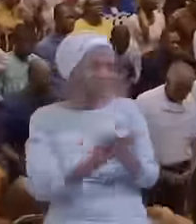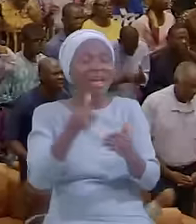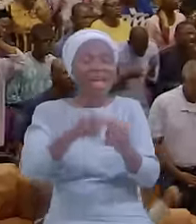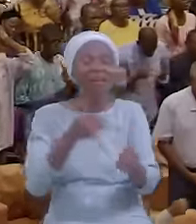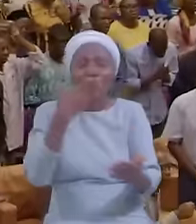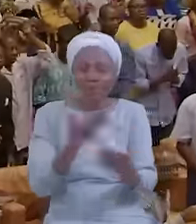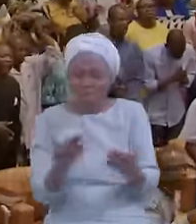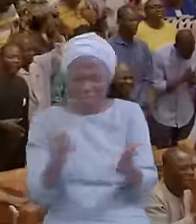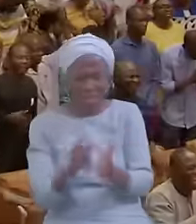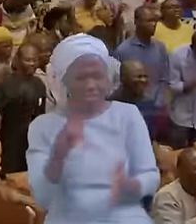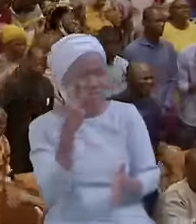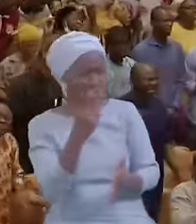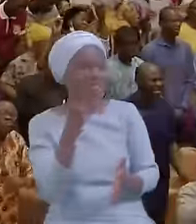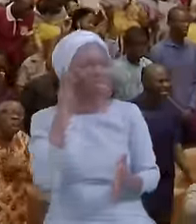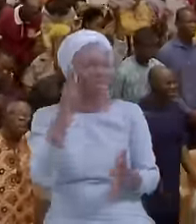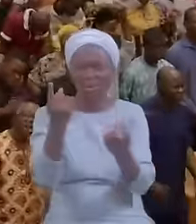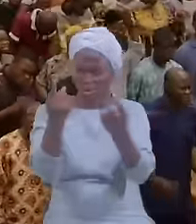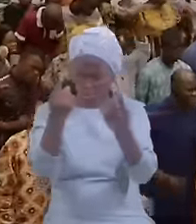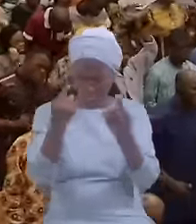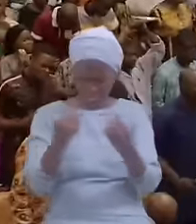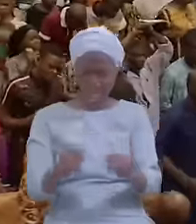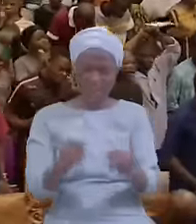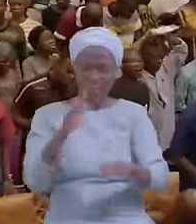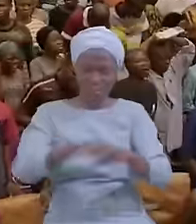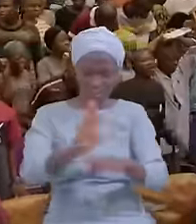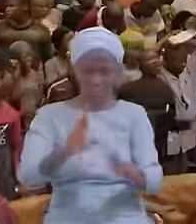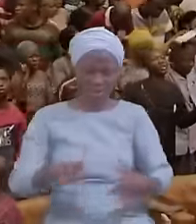see will come upon your life.